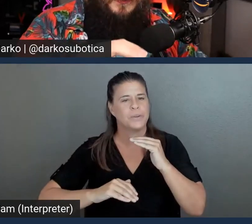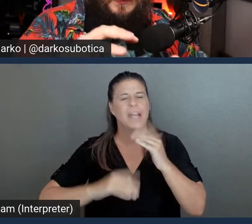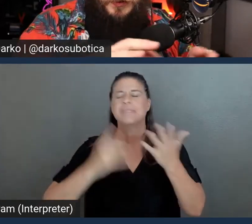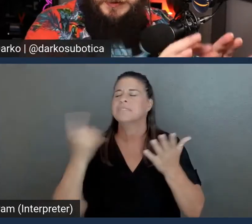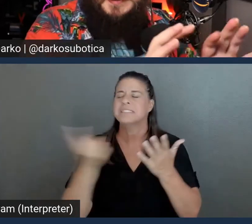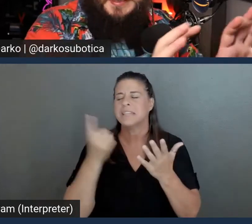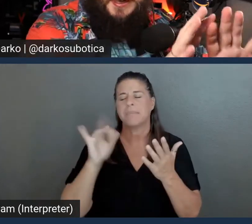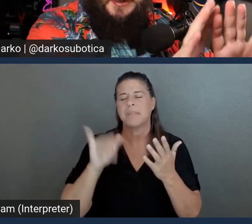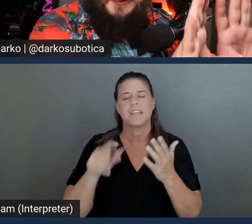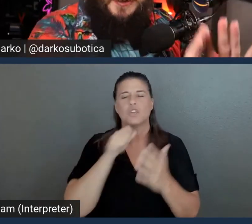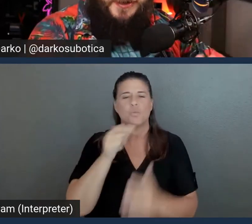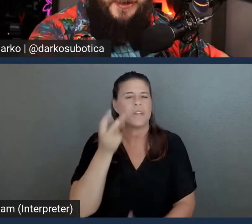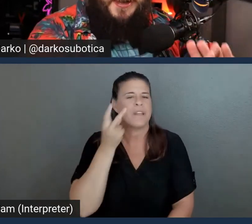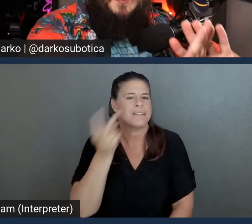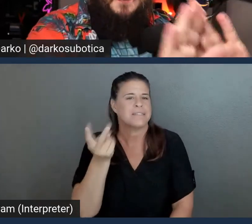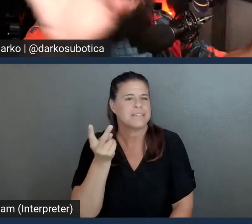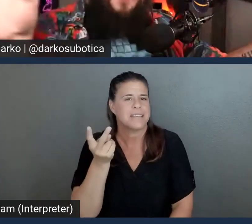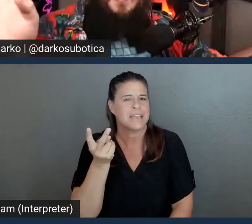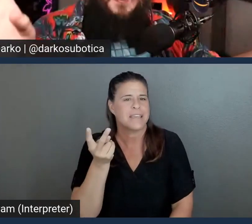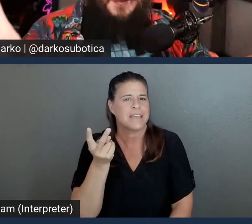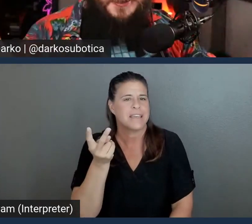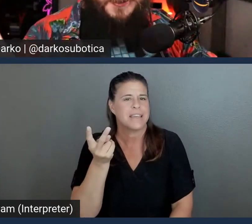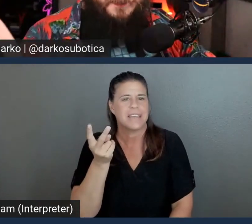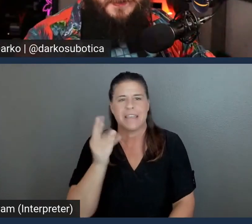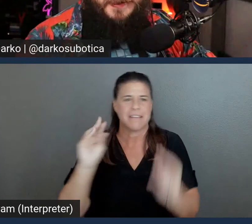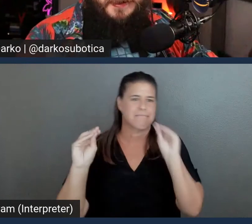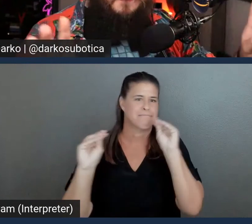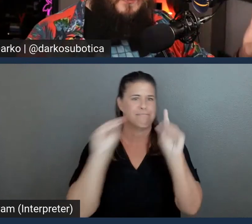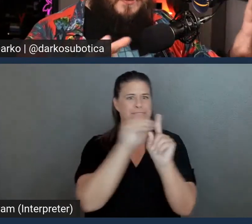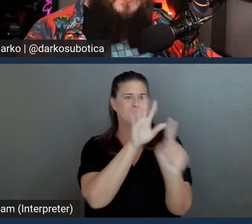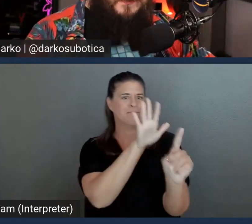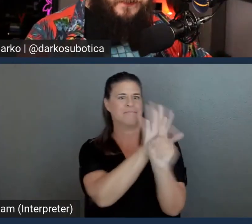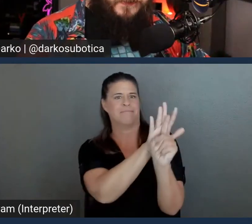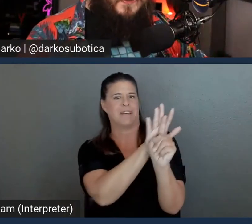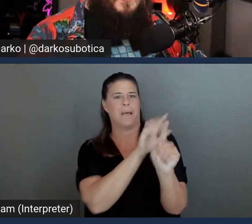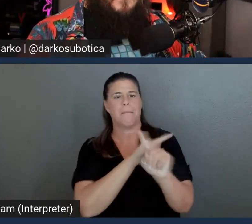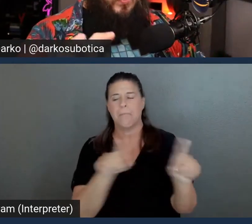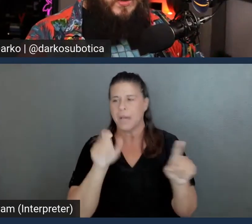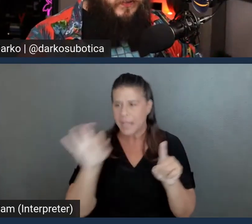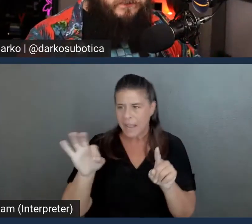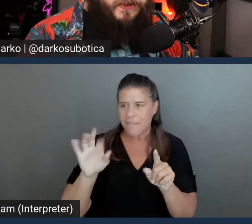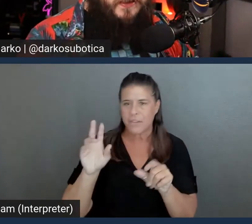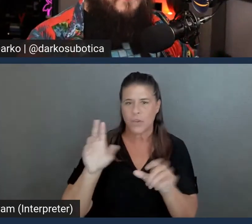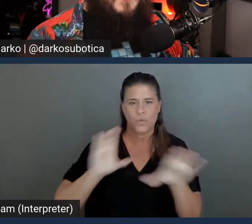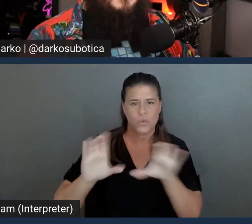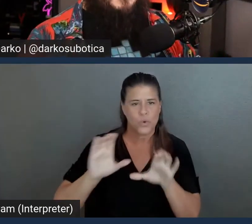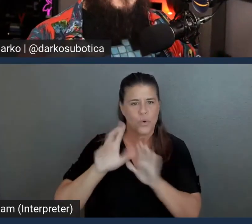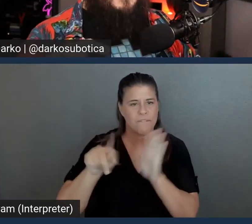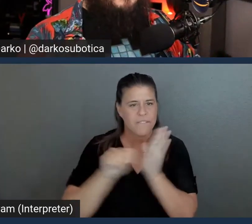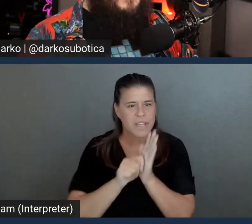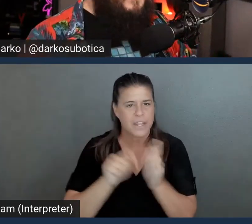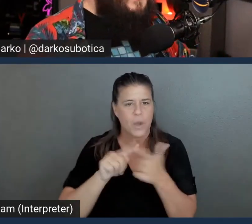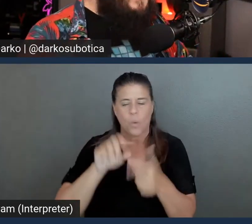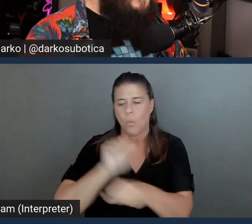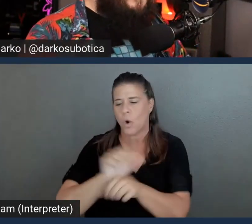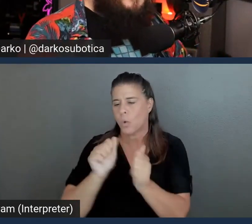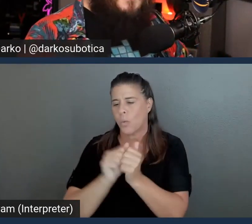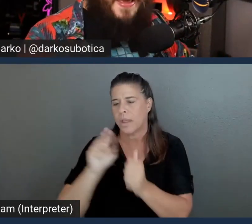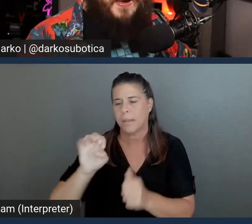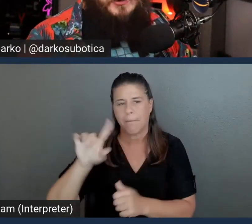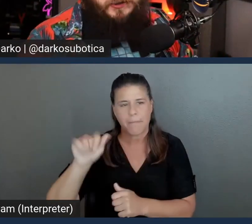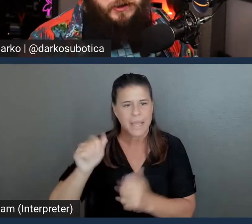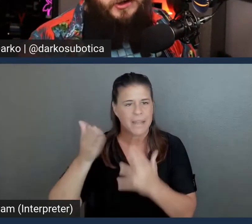you wouldn't see like in the spotlight initially, but if you are into video editing, if you're working with media files, if you need